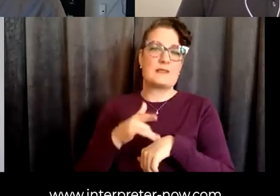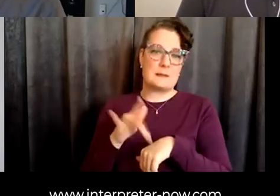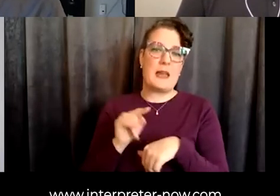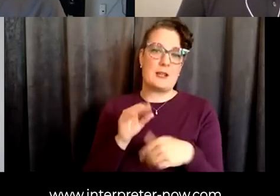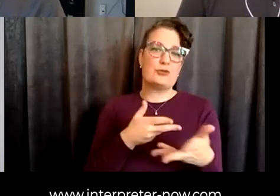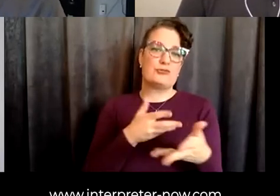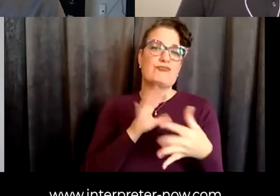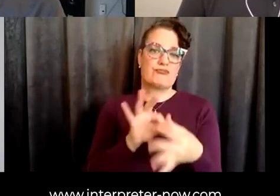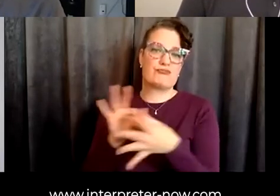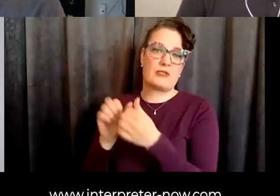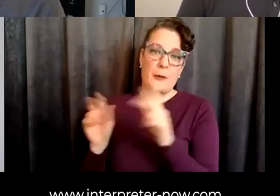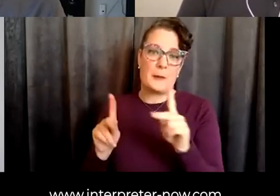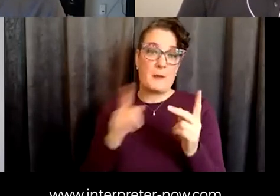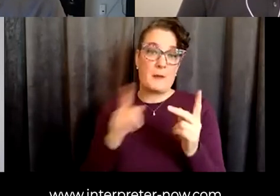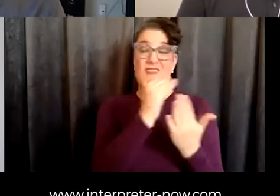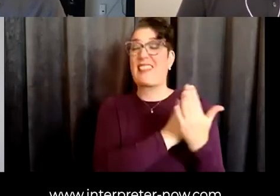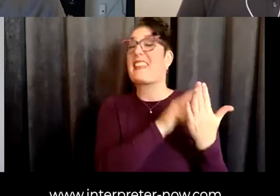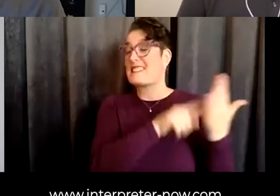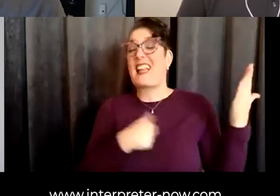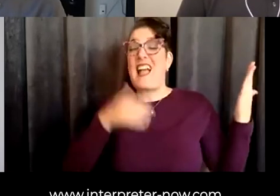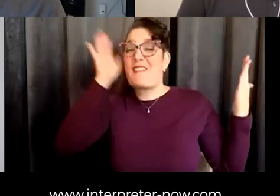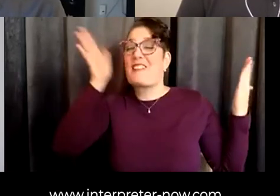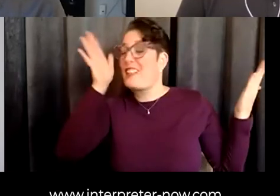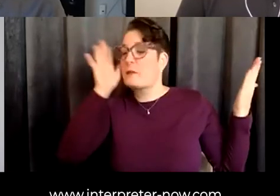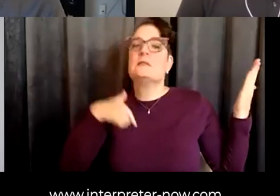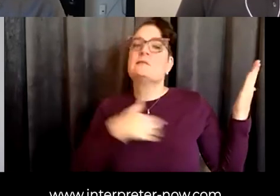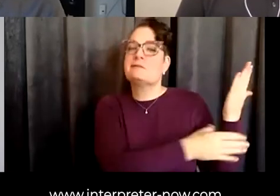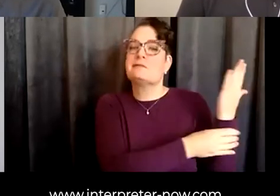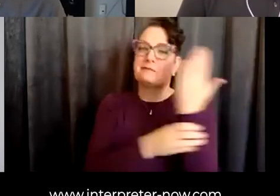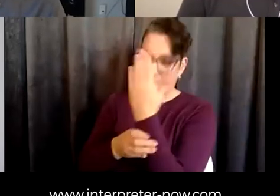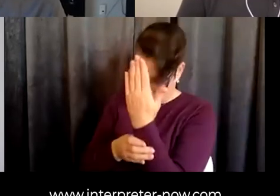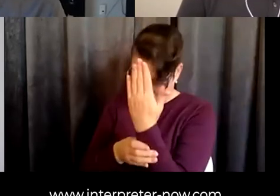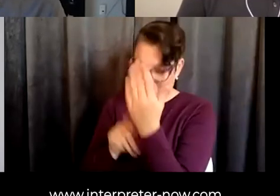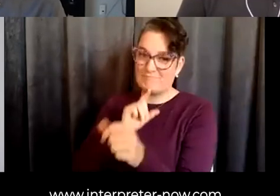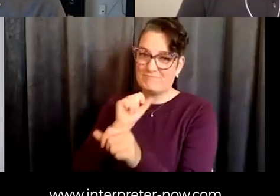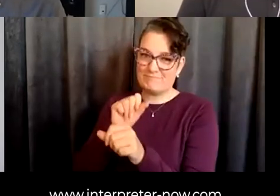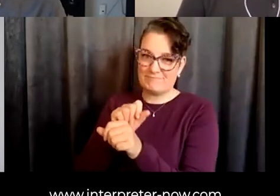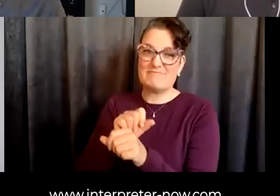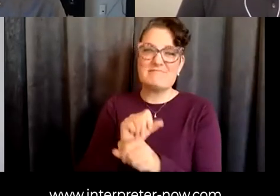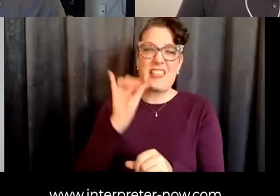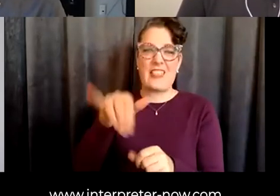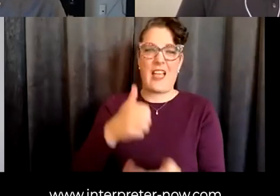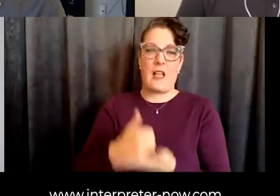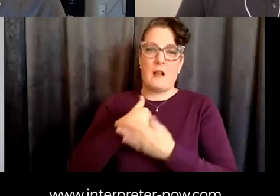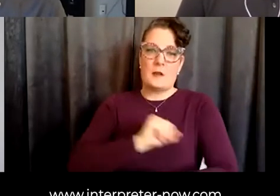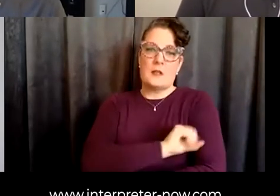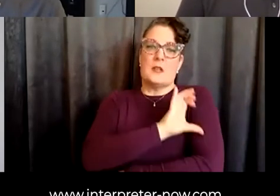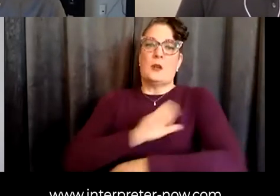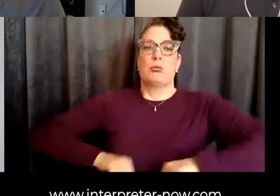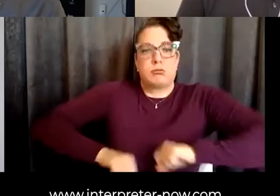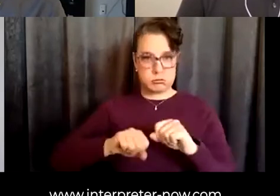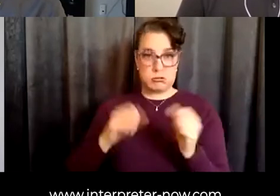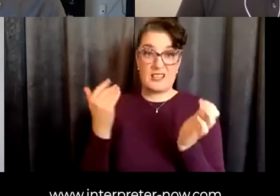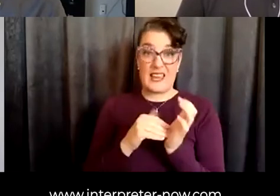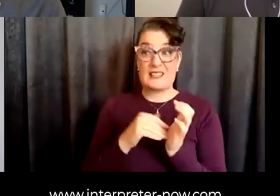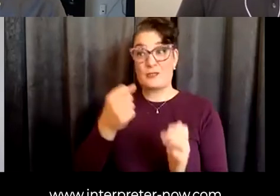things that were on my list that I always said I was going to do. And those were exactly those things to refill the cup. So taking your vitamins before you